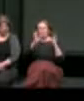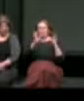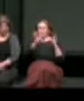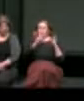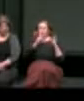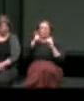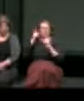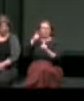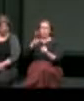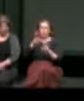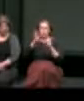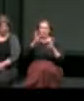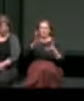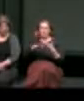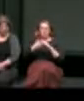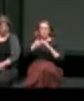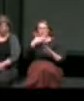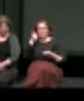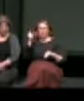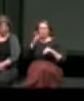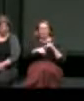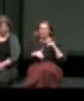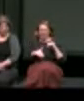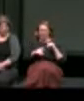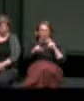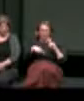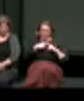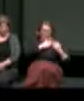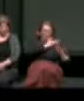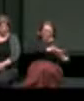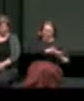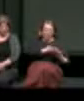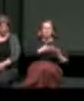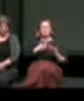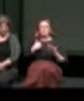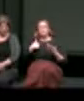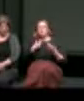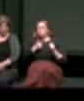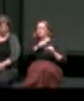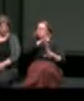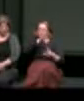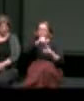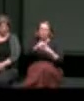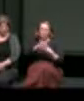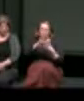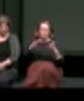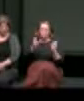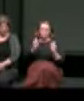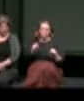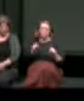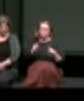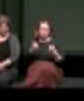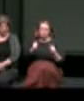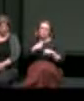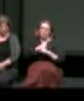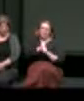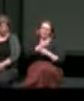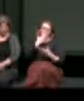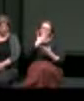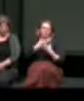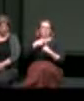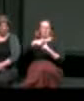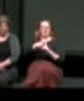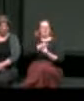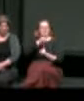spot than when we got here. But while we are here, trying to be involved as much as we can and make any small impact on the community we